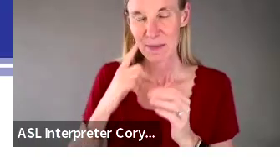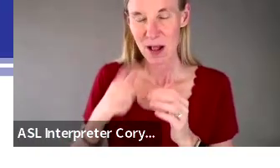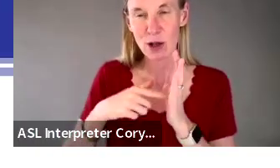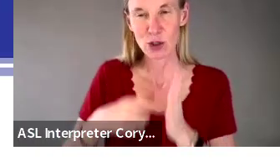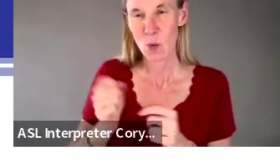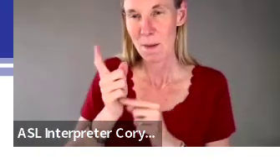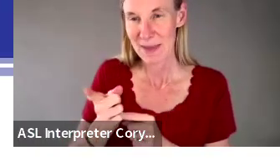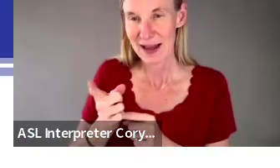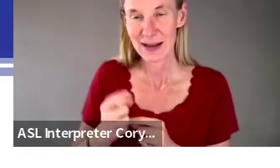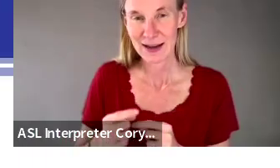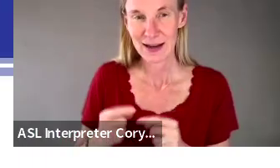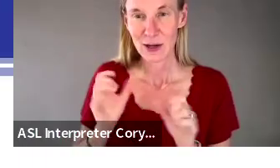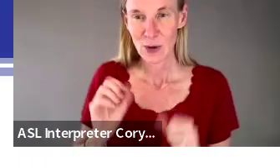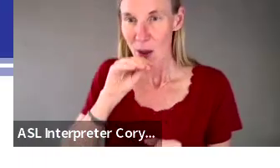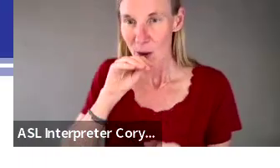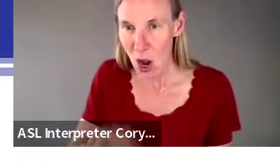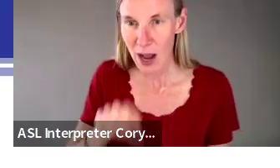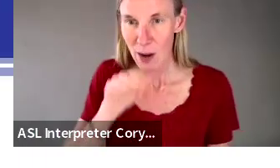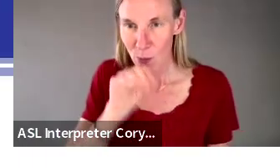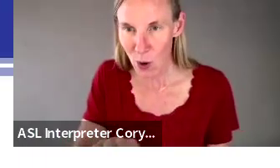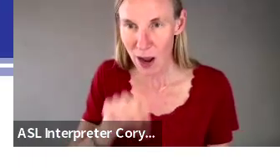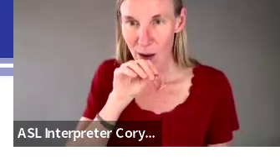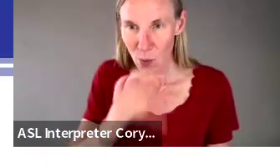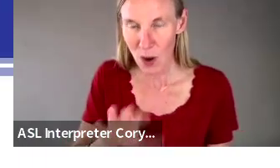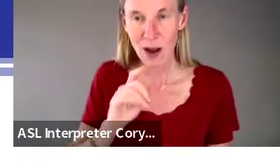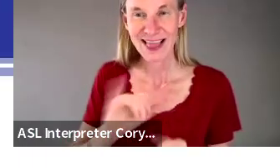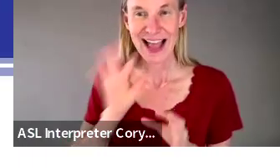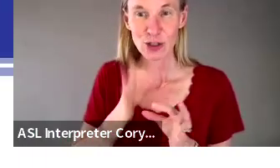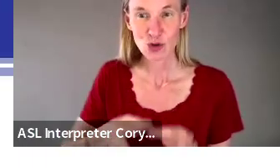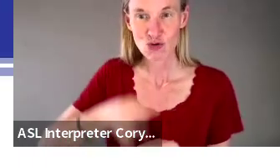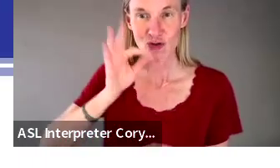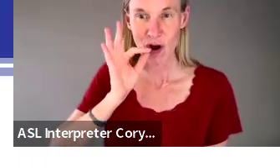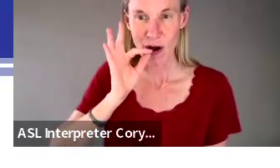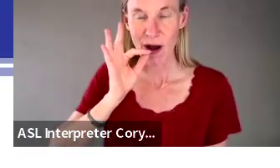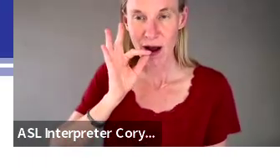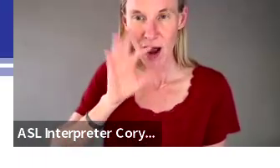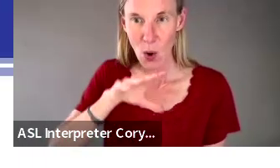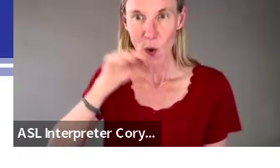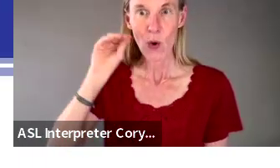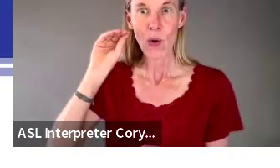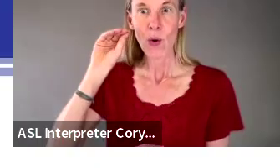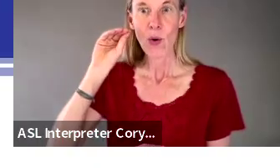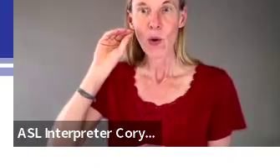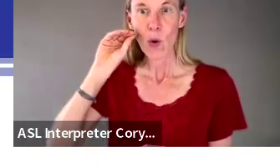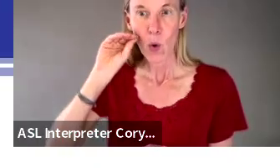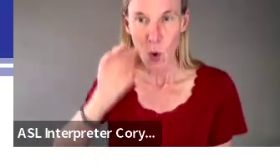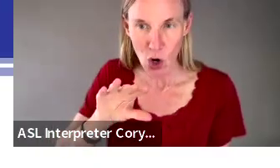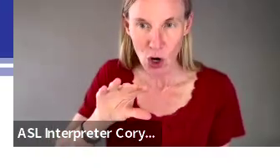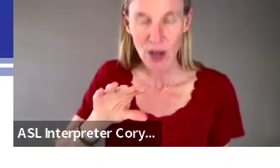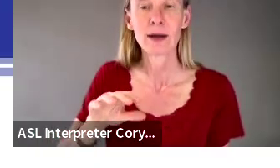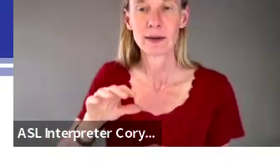that you can activate it with your air, and it's set up like a straw. So a puff, inhale in or inhale